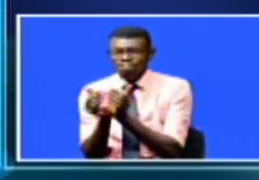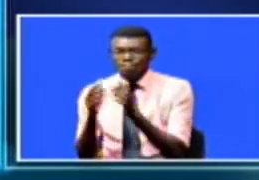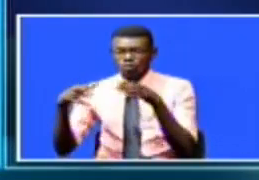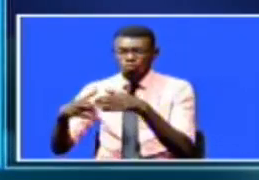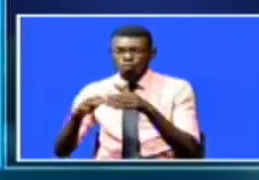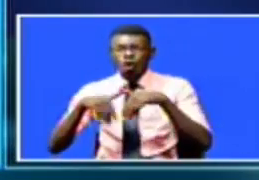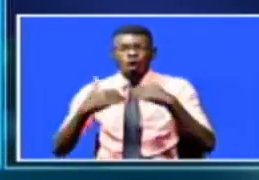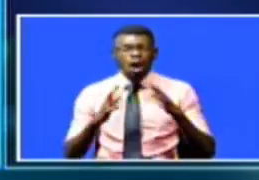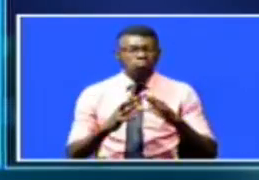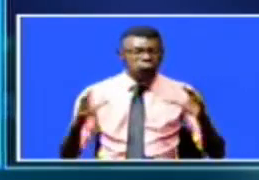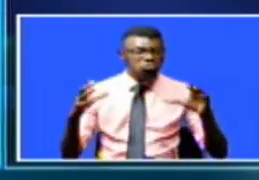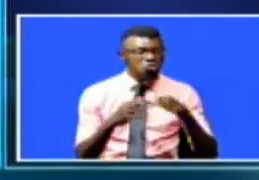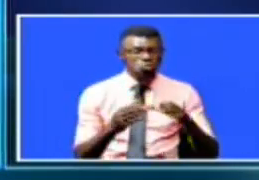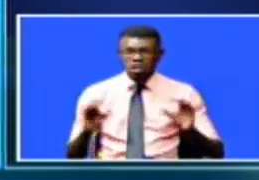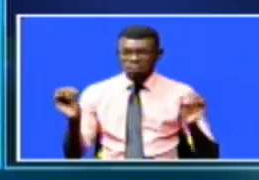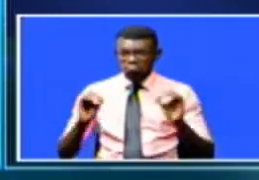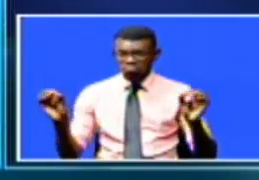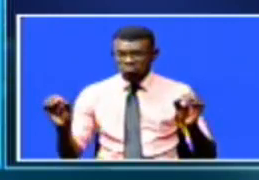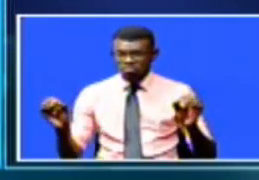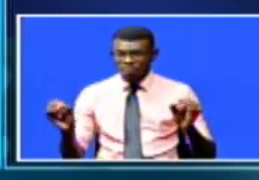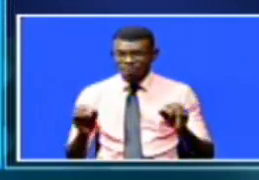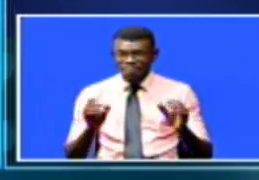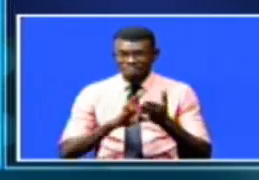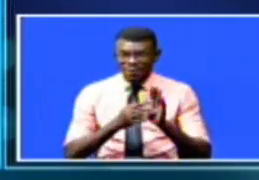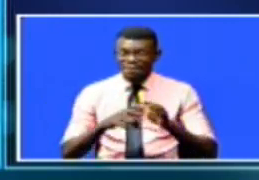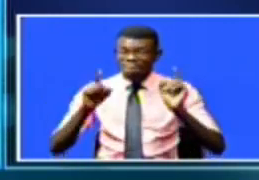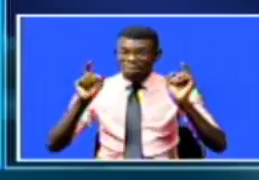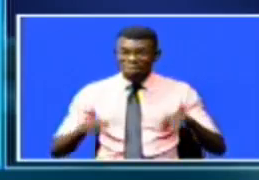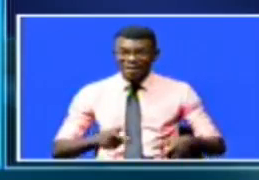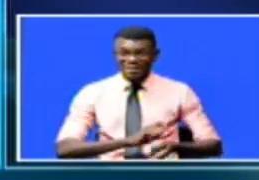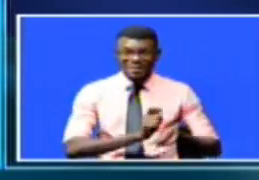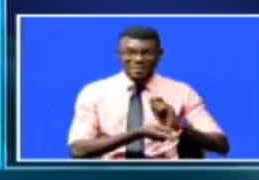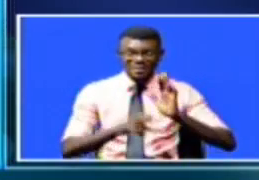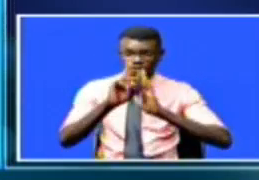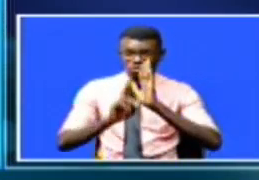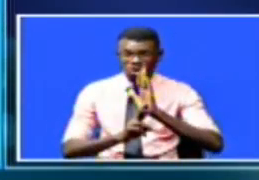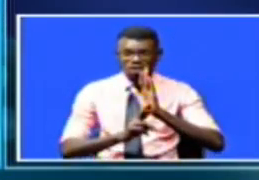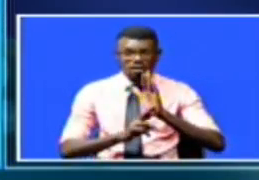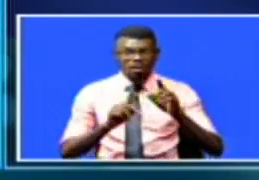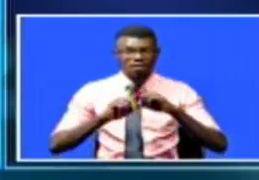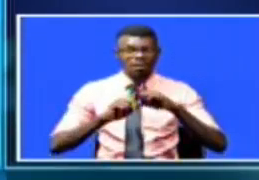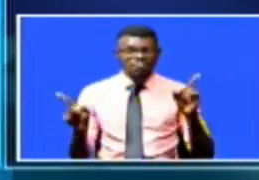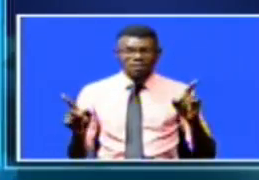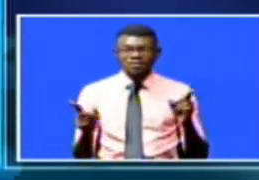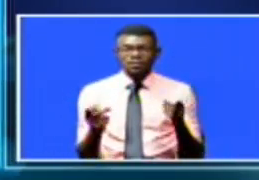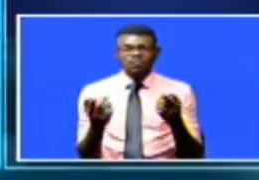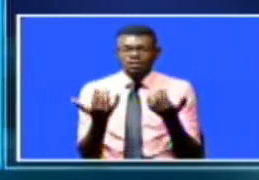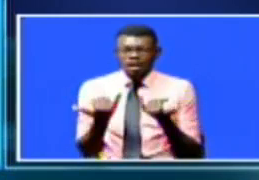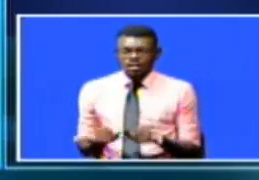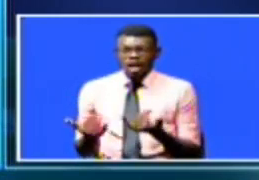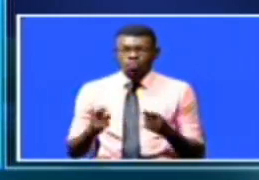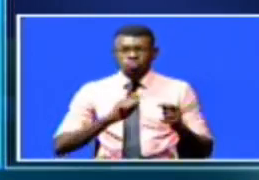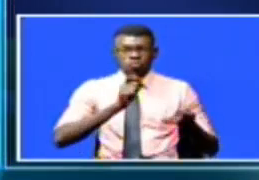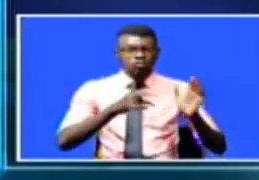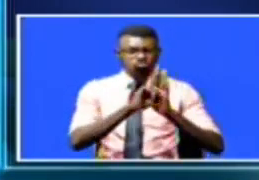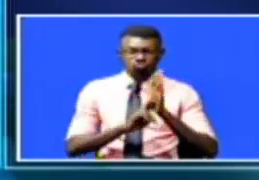majority. But for that to happen, you'd have to change the standing orders, but you cannot change the standing orders when the current session of